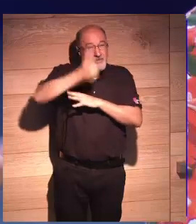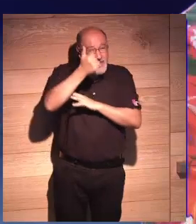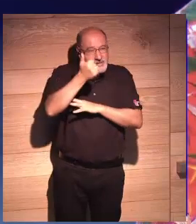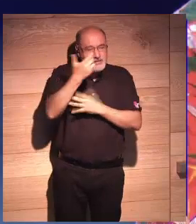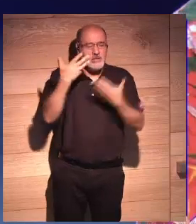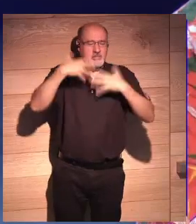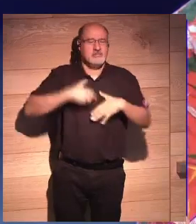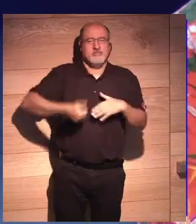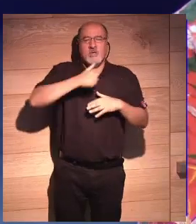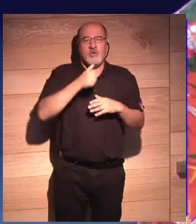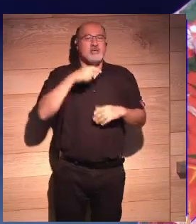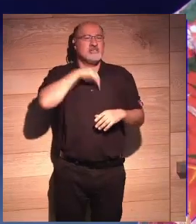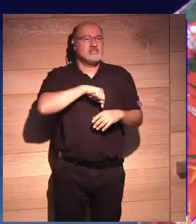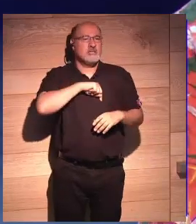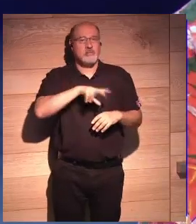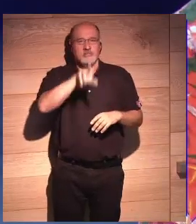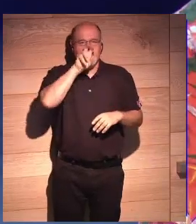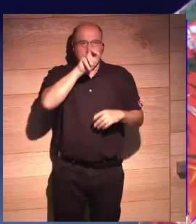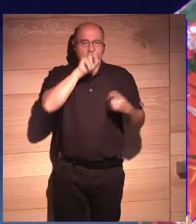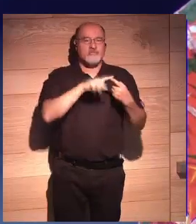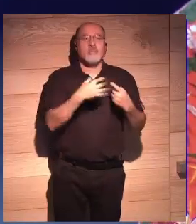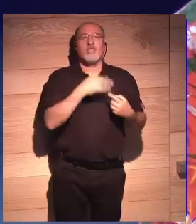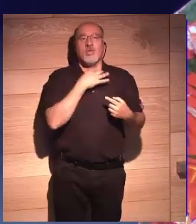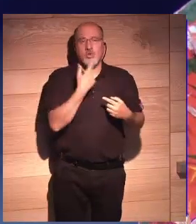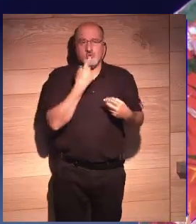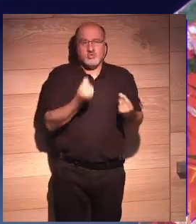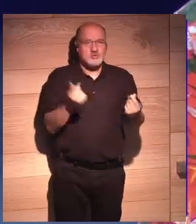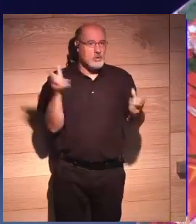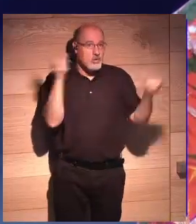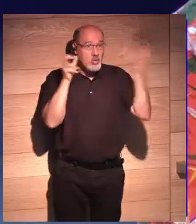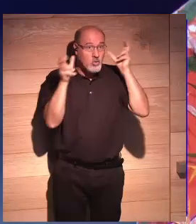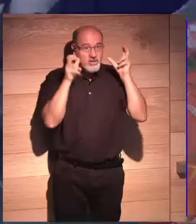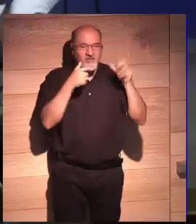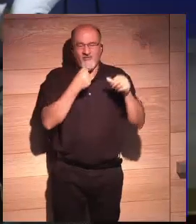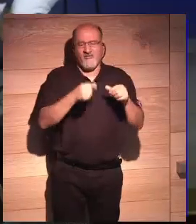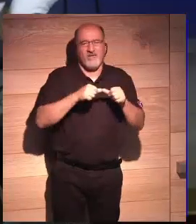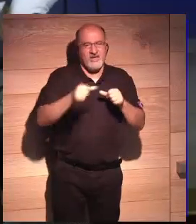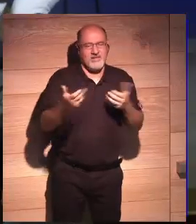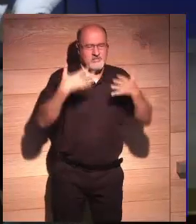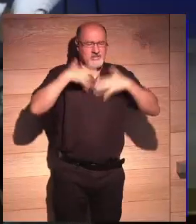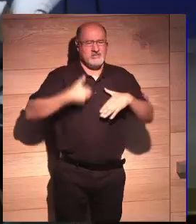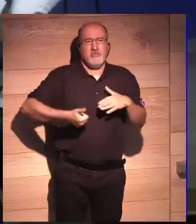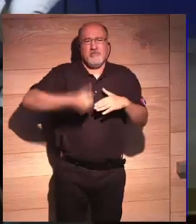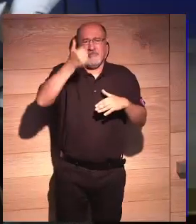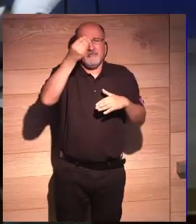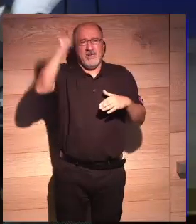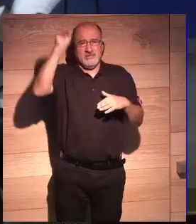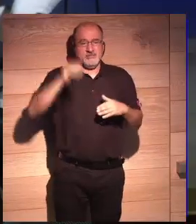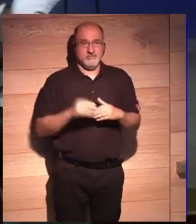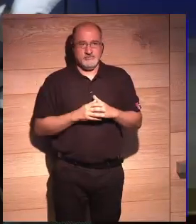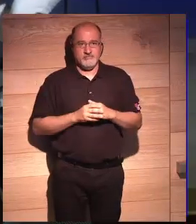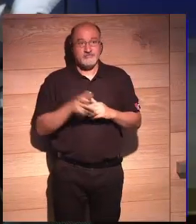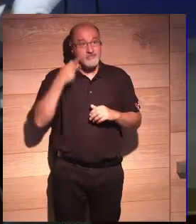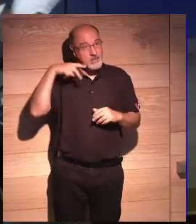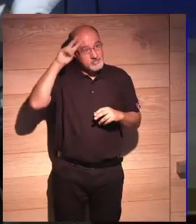house, from your home. So the more you deceive your senses, the more immersive the experience will be.